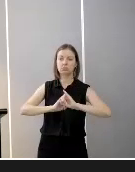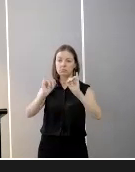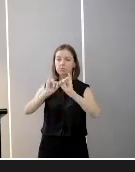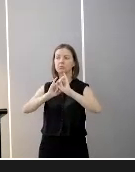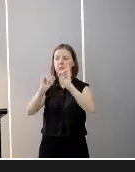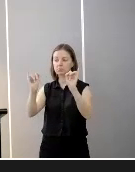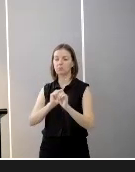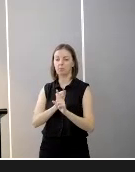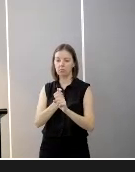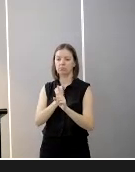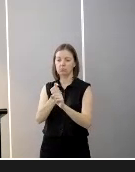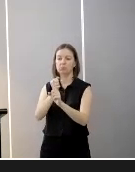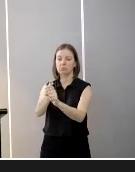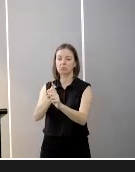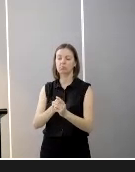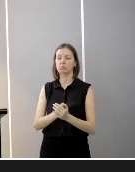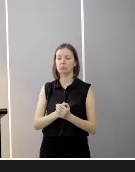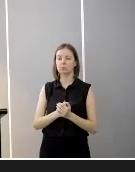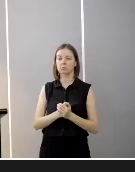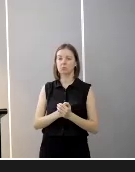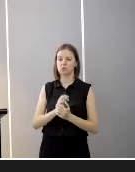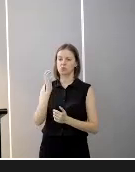these extreme weather events are getting more